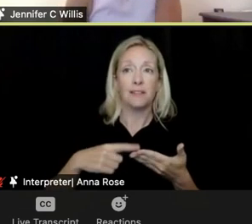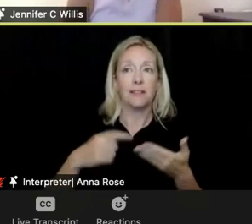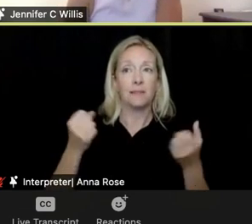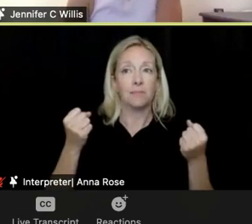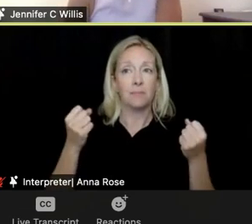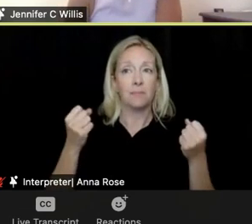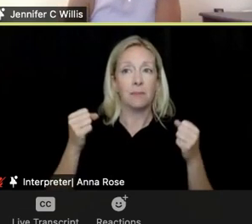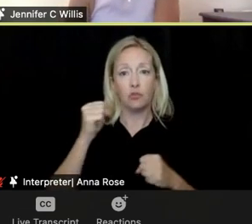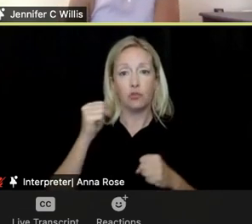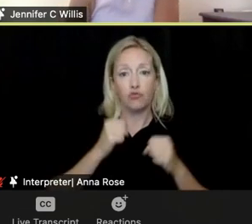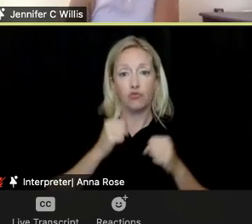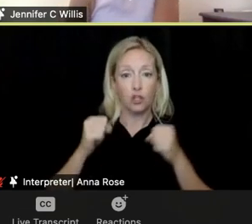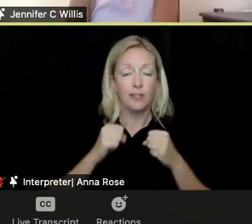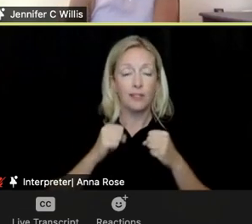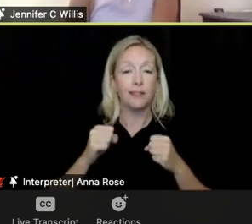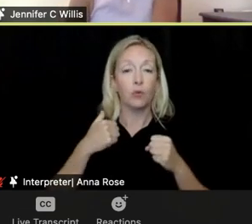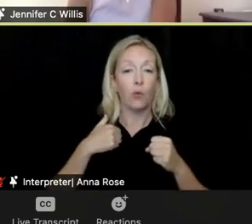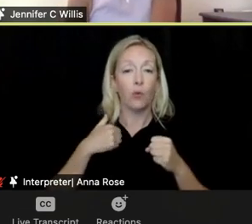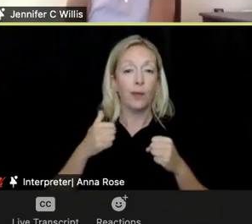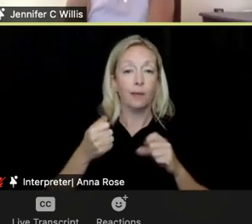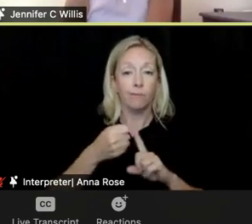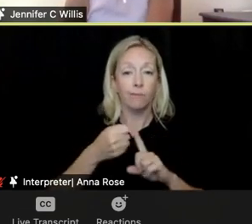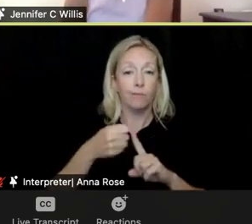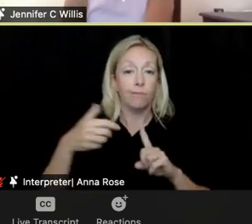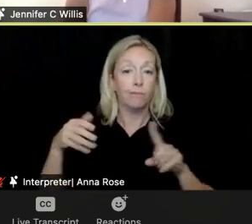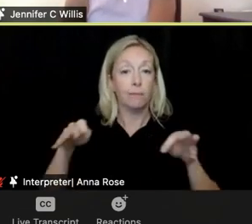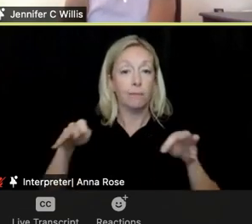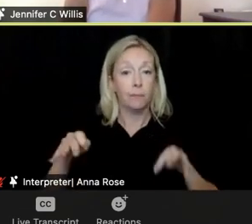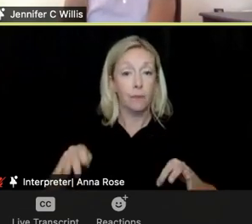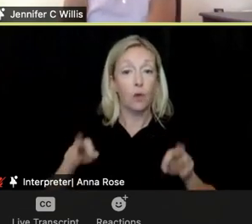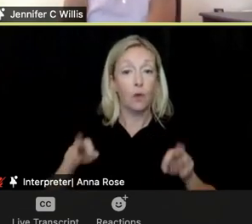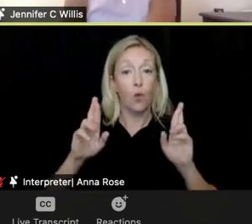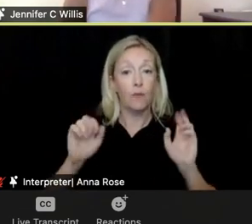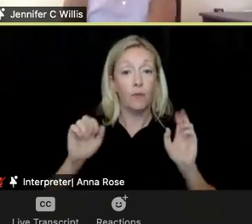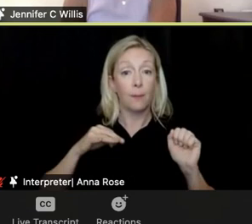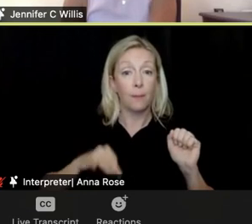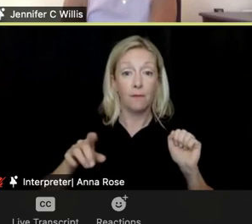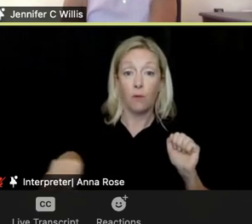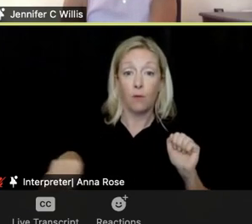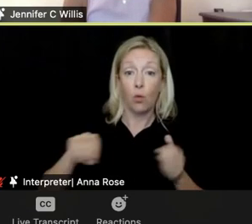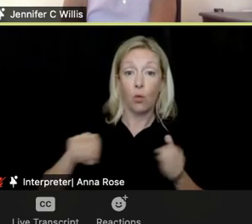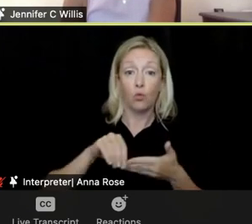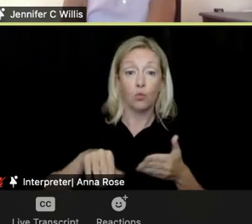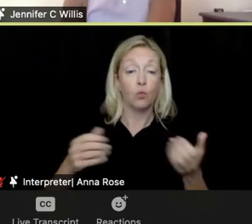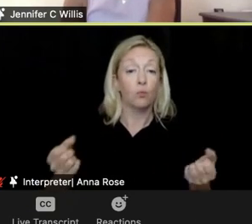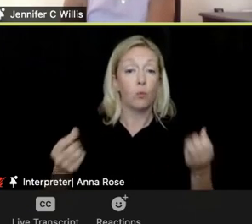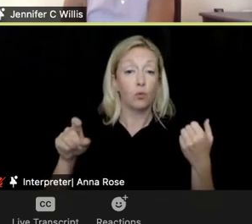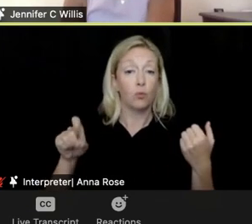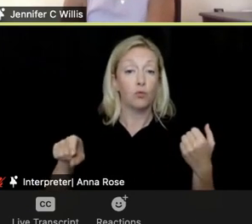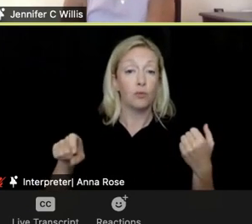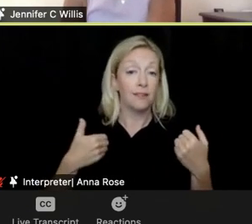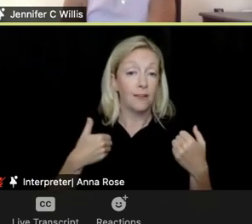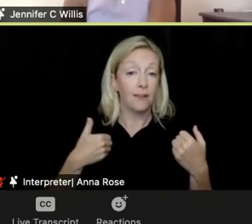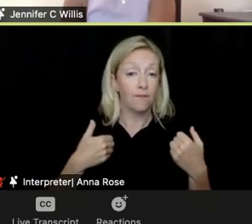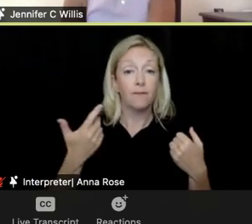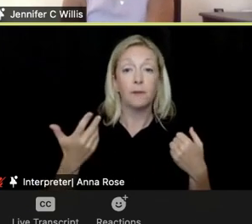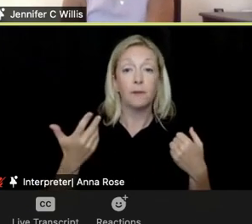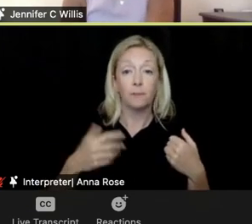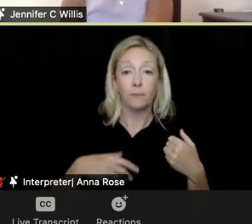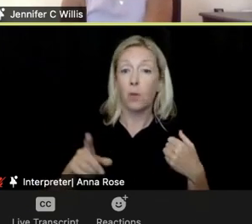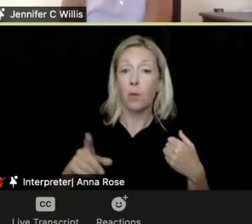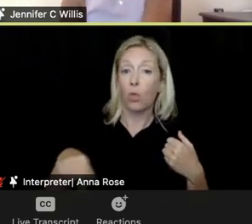here that we've broken down, which hopefully help with students who have significant multiple needs. Definitely, because those students